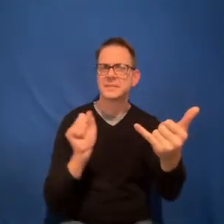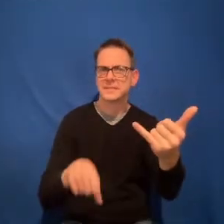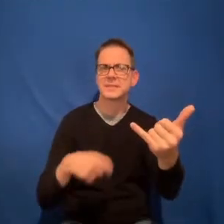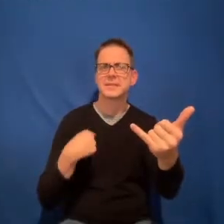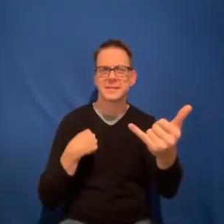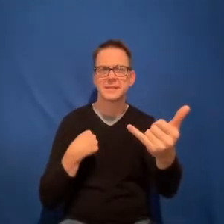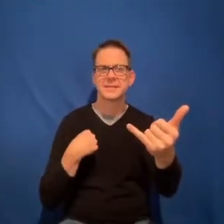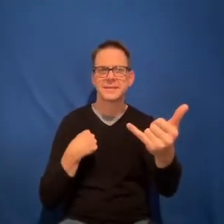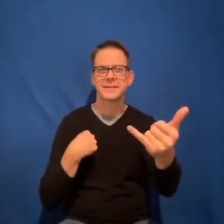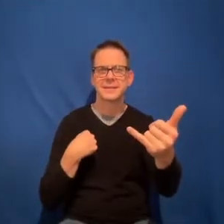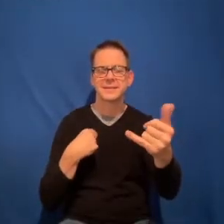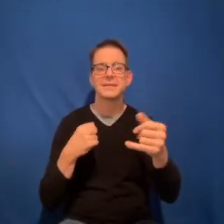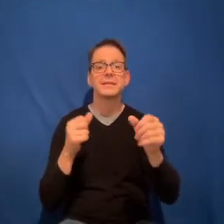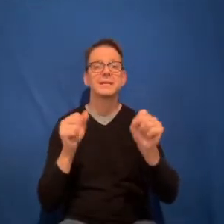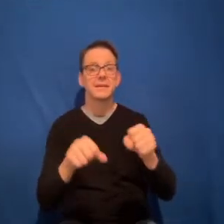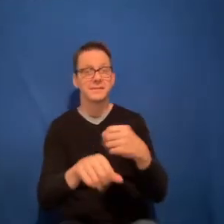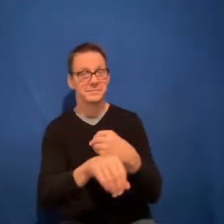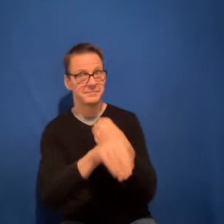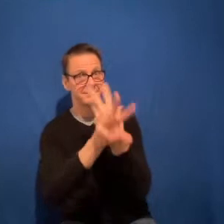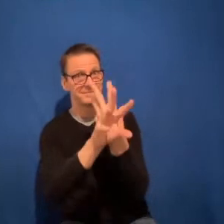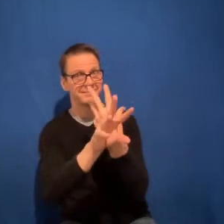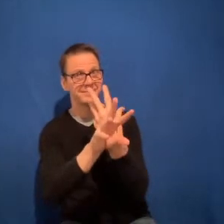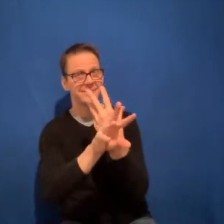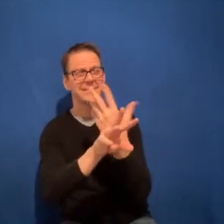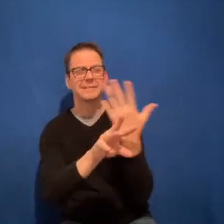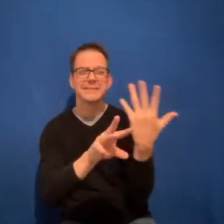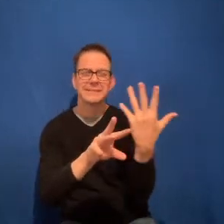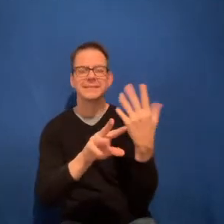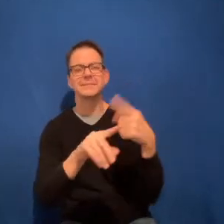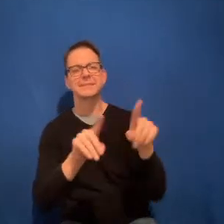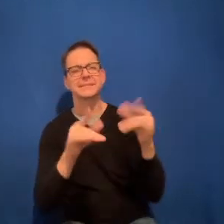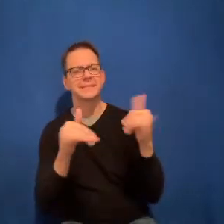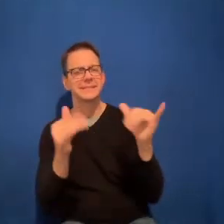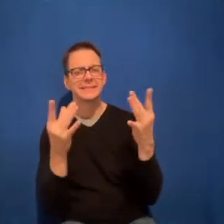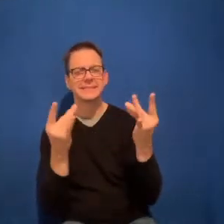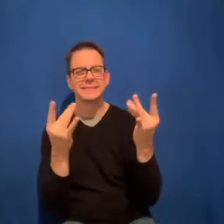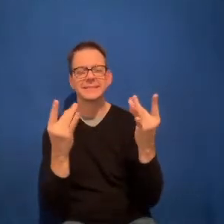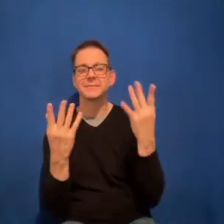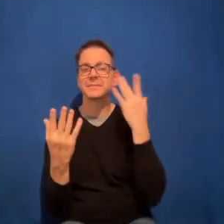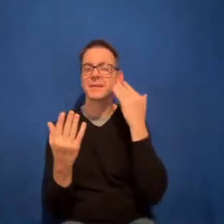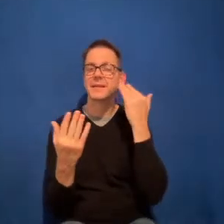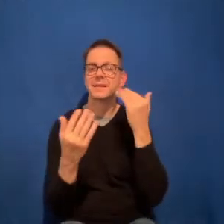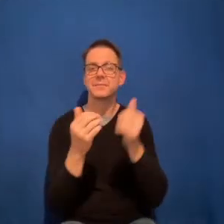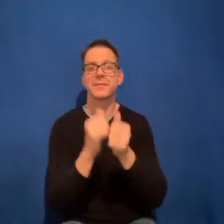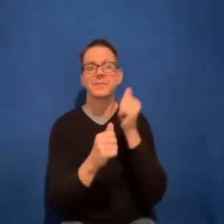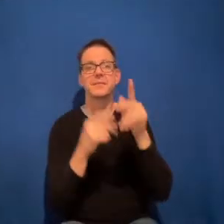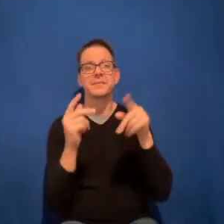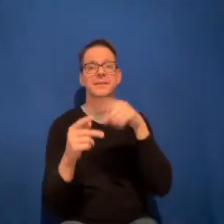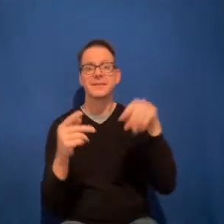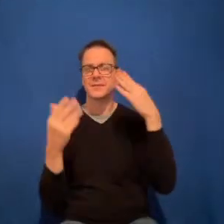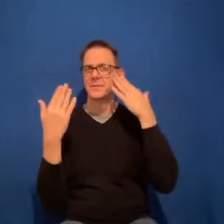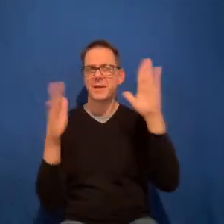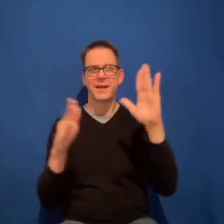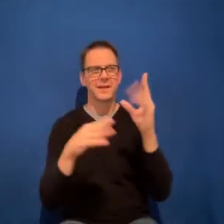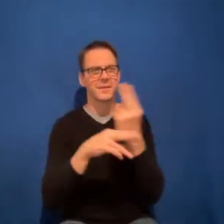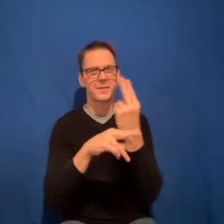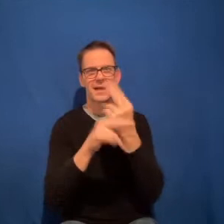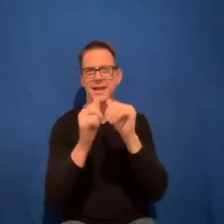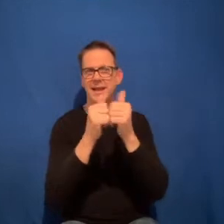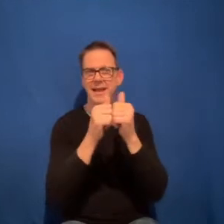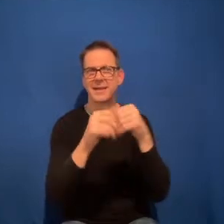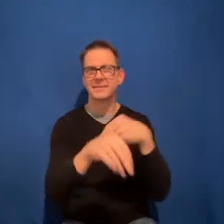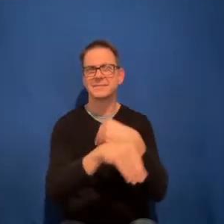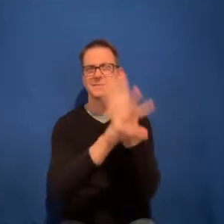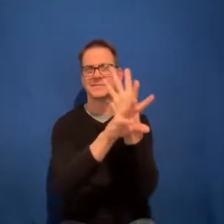The video conferencing was really tricky because most of the patients didn't know how to use the camera. The lighting in the room was not